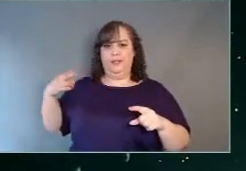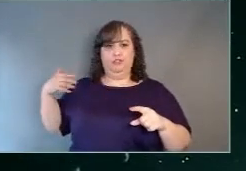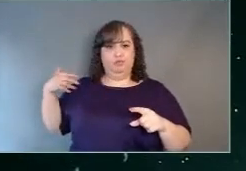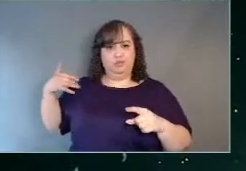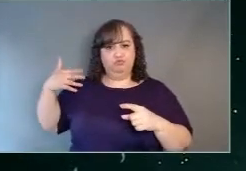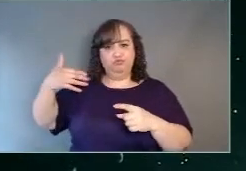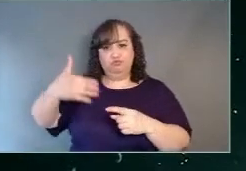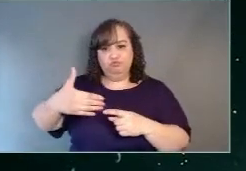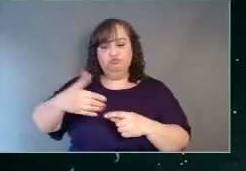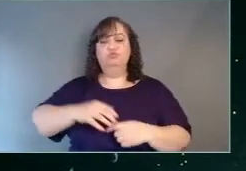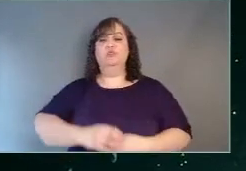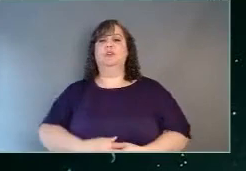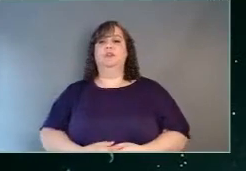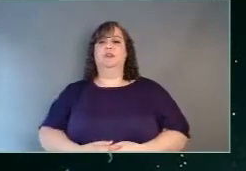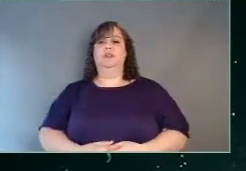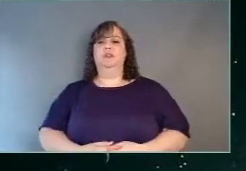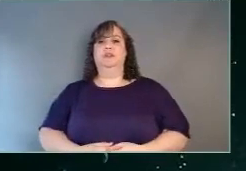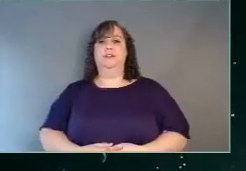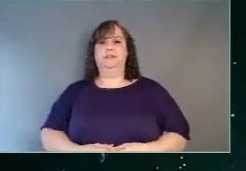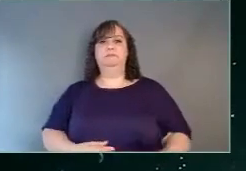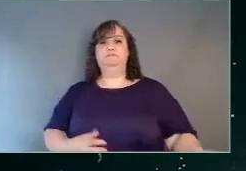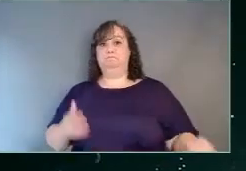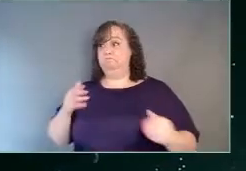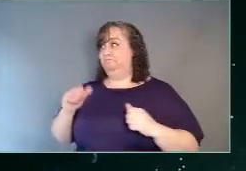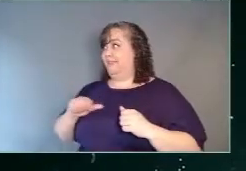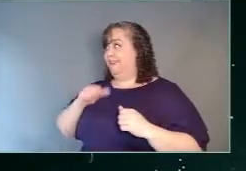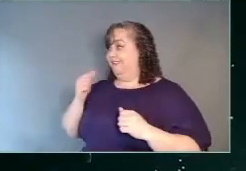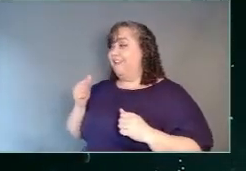Wow. I have a question from YouTube, and it's from